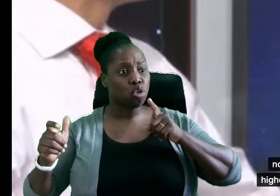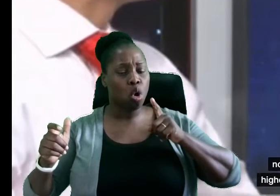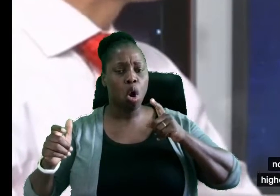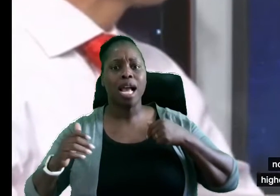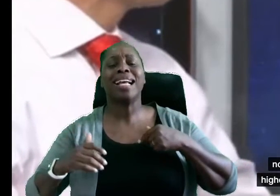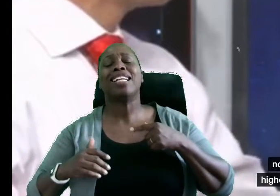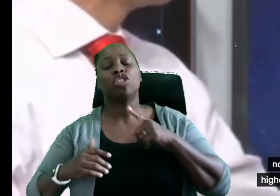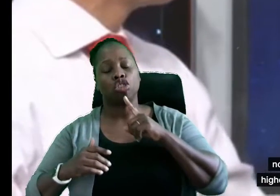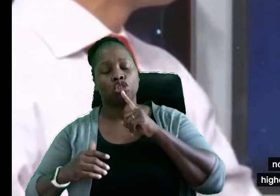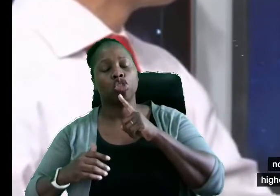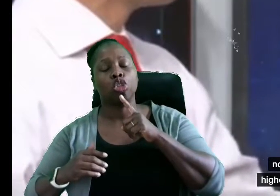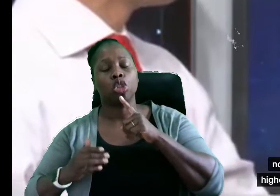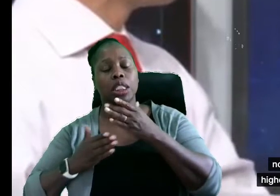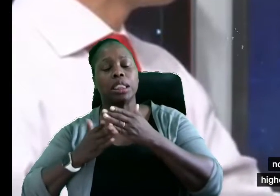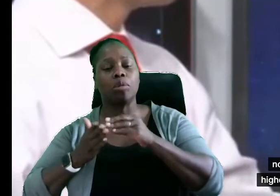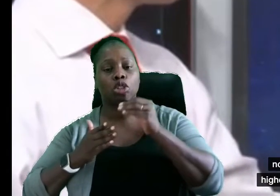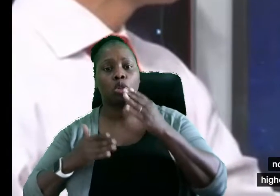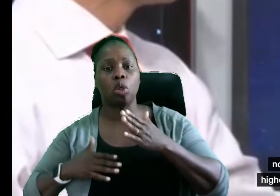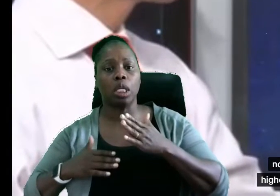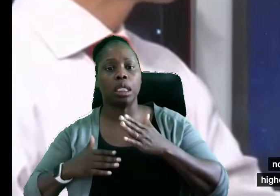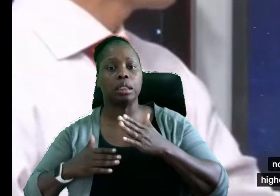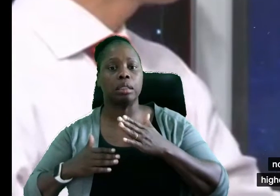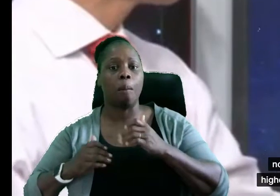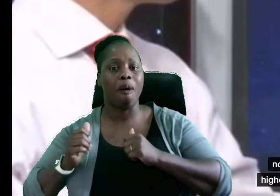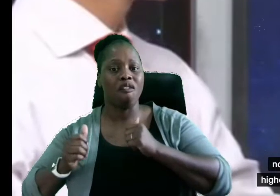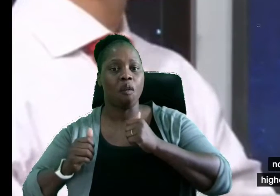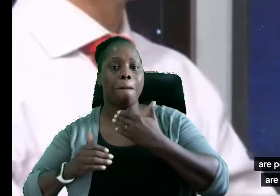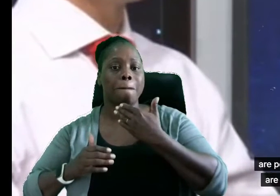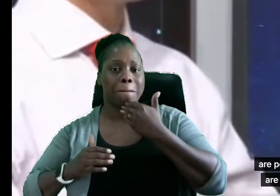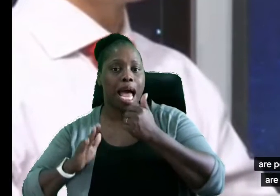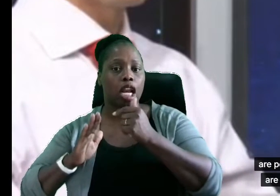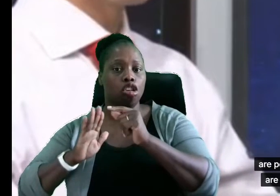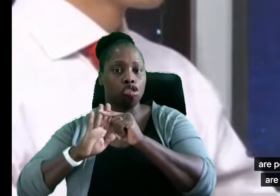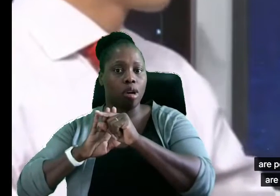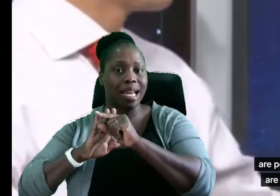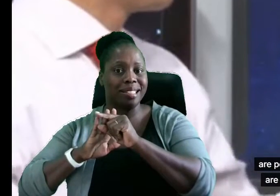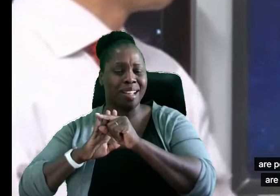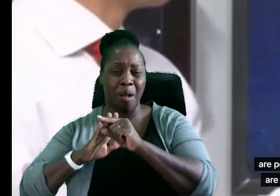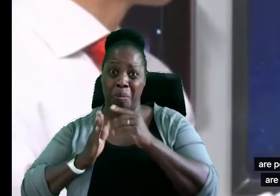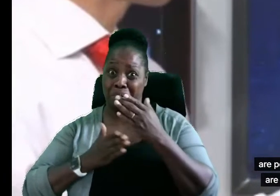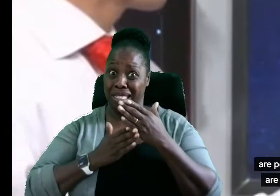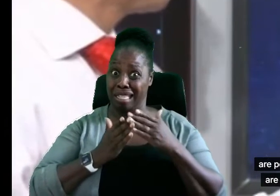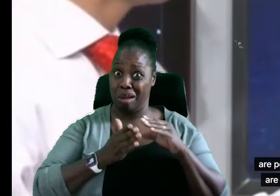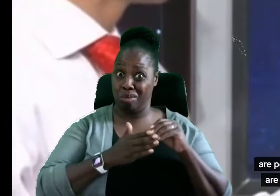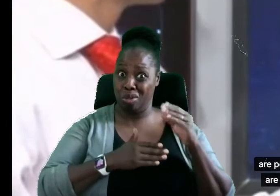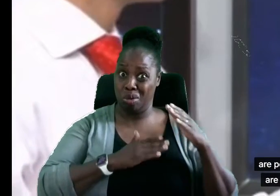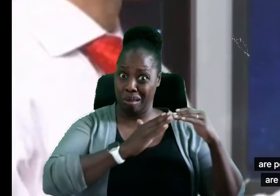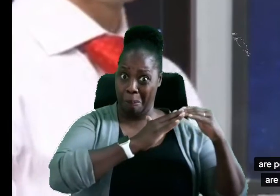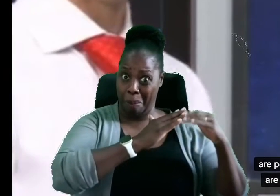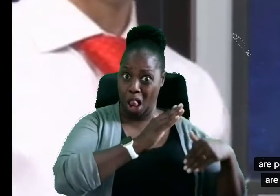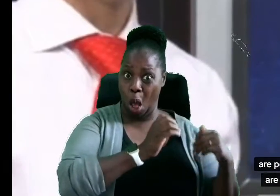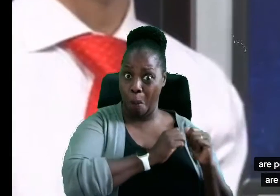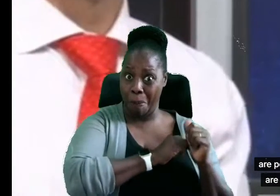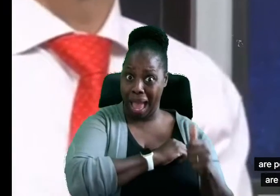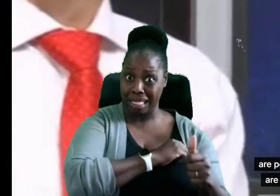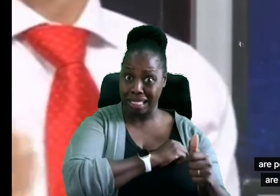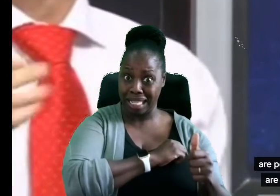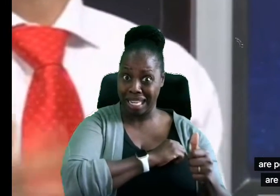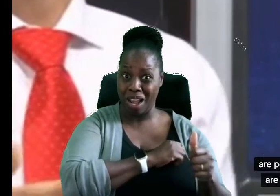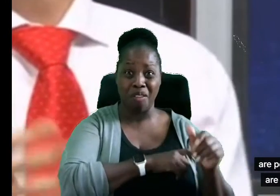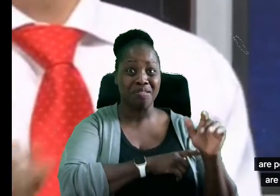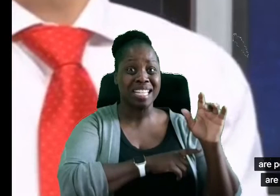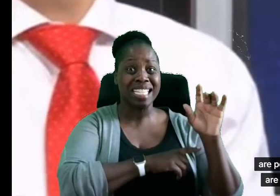higher, true, some students are performing better, but some students are